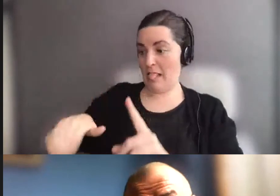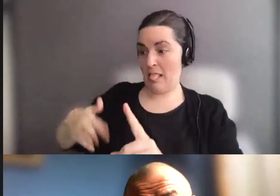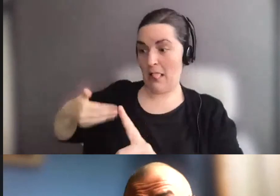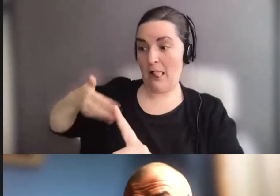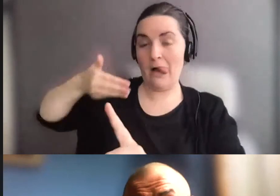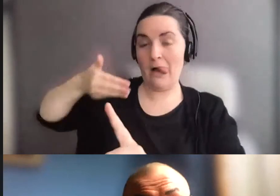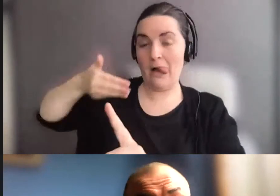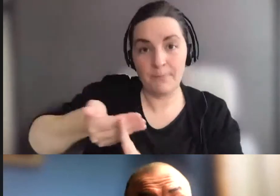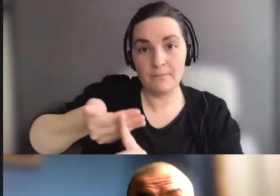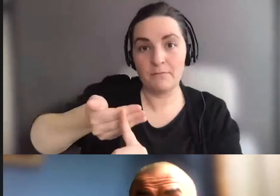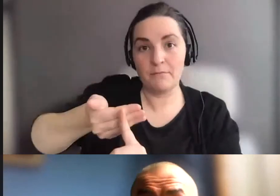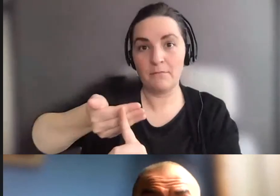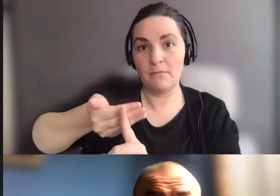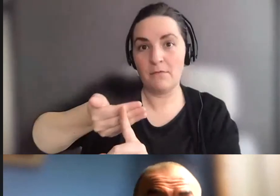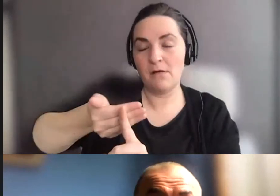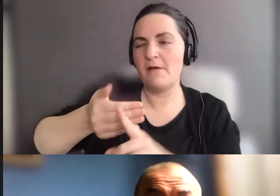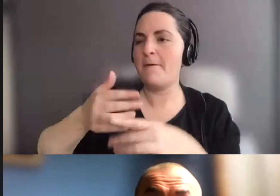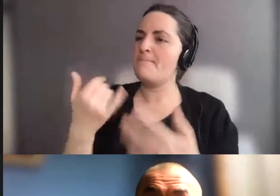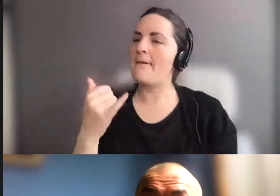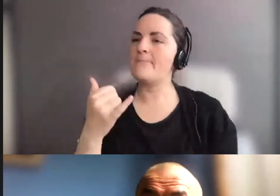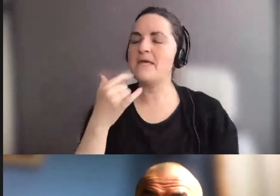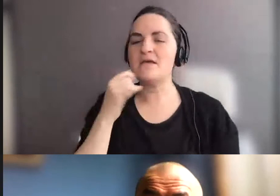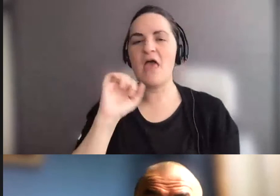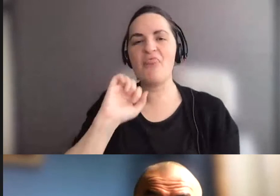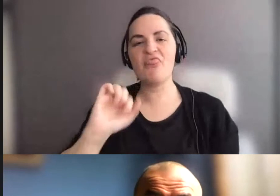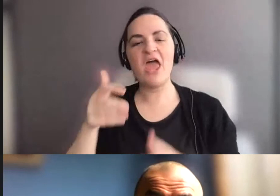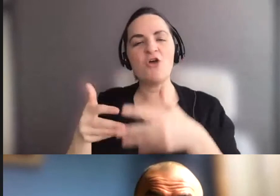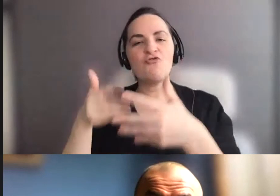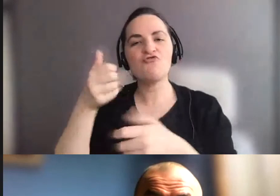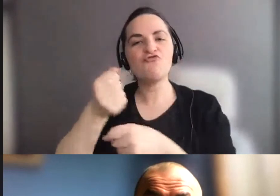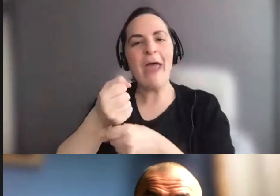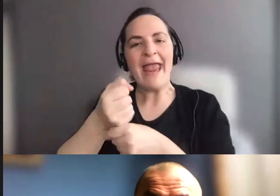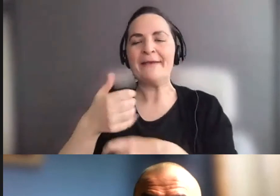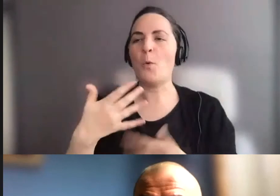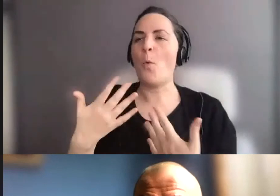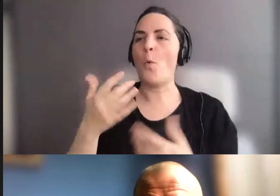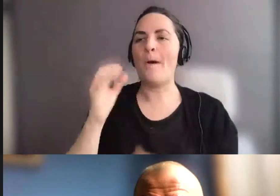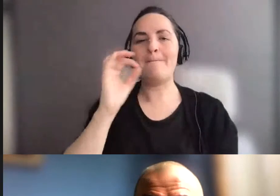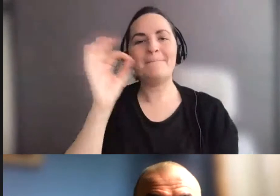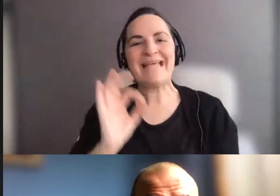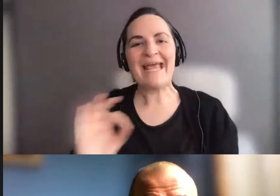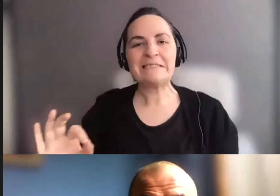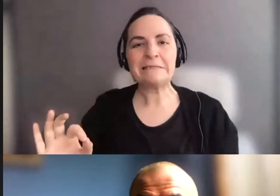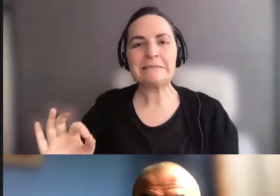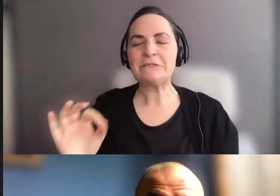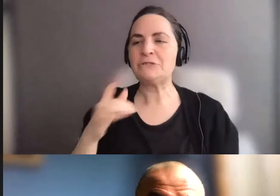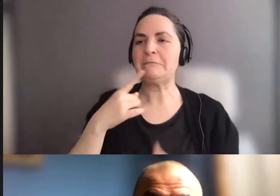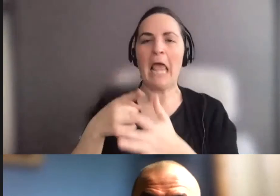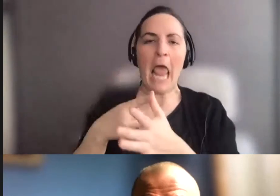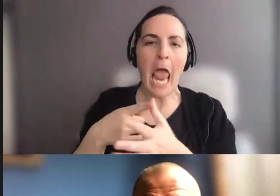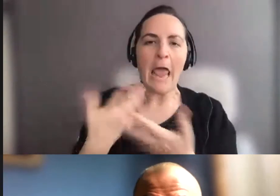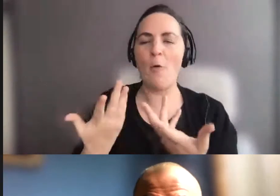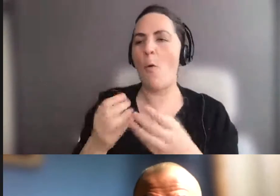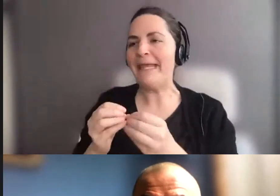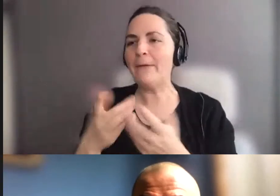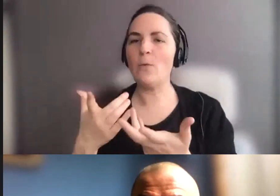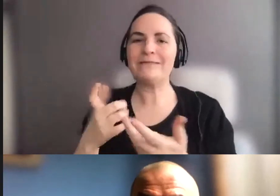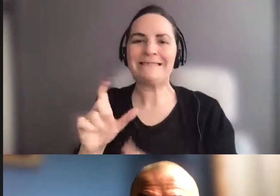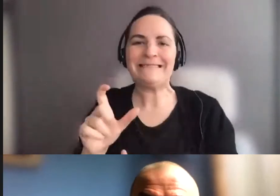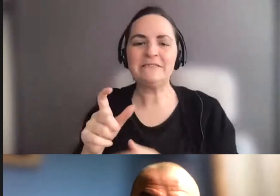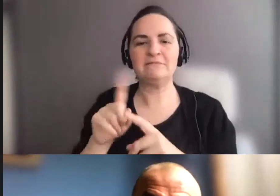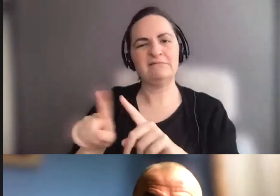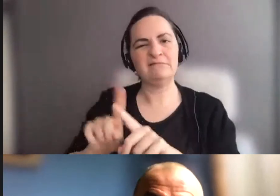that point. It will take the form of a grade or a percentage, A, B, C.